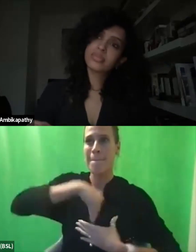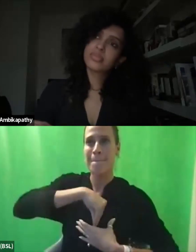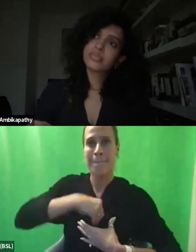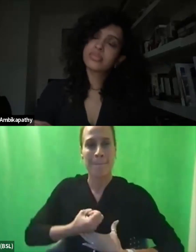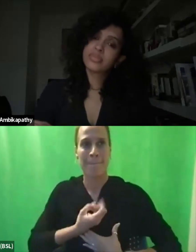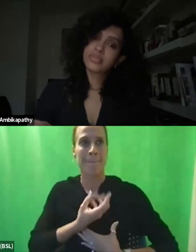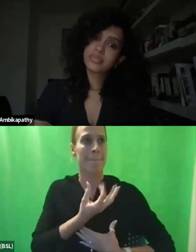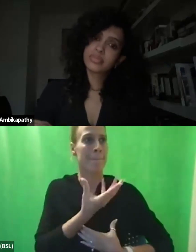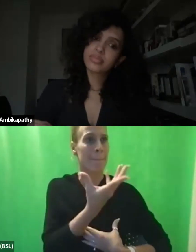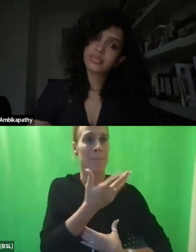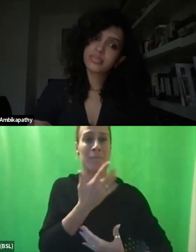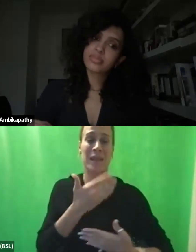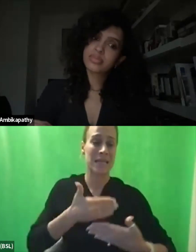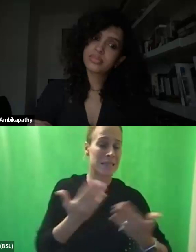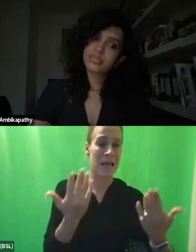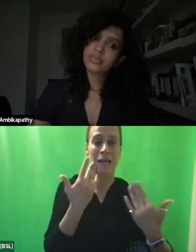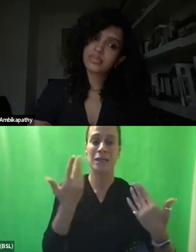days into deprivation.